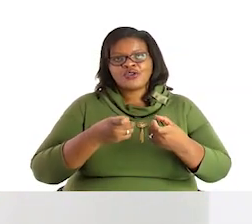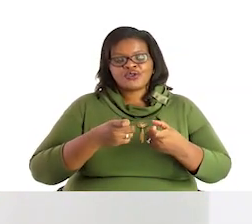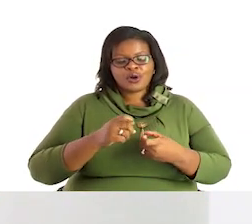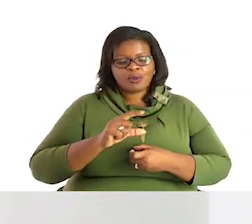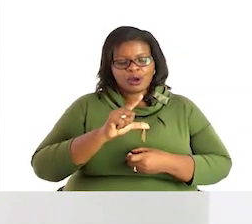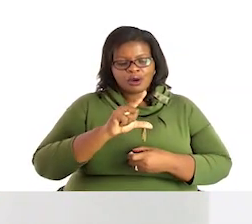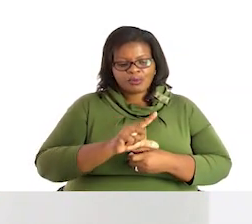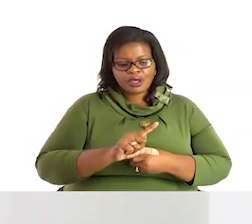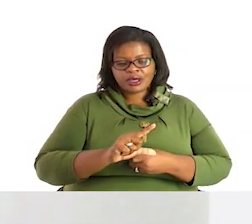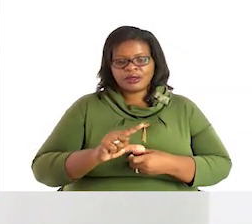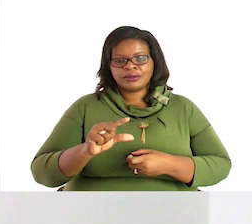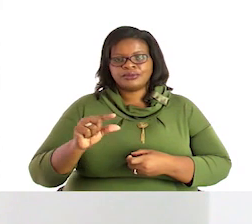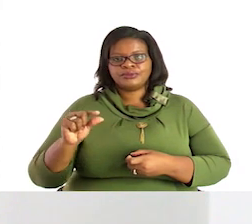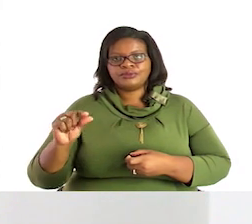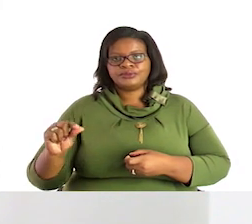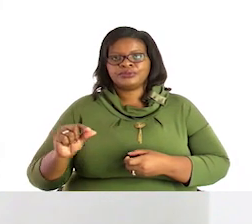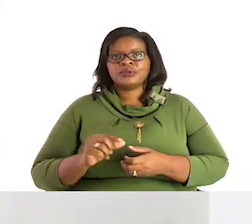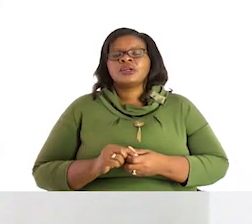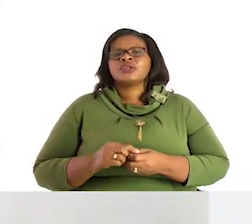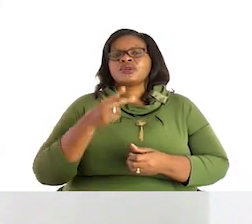let us let look at the numbers which are on the chalkboard